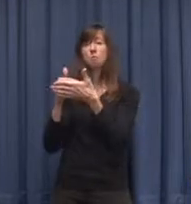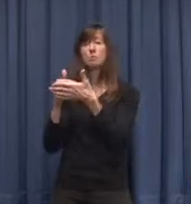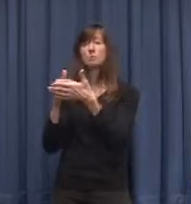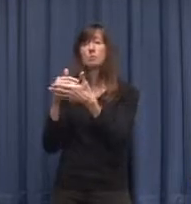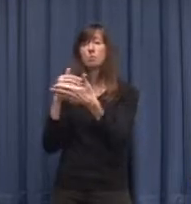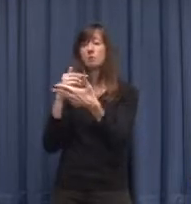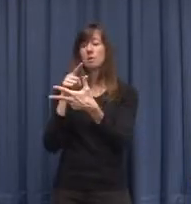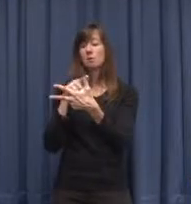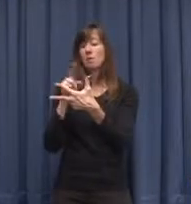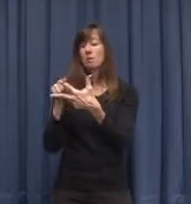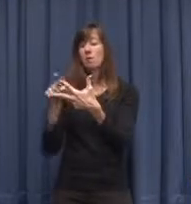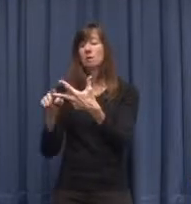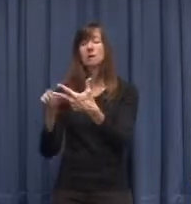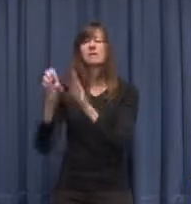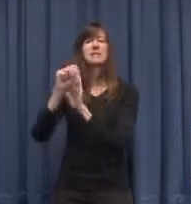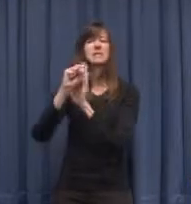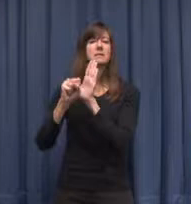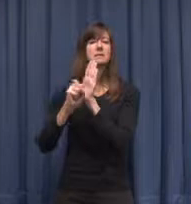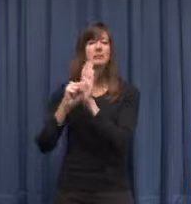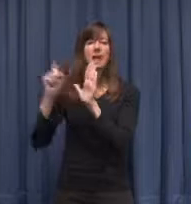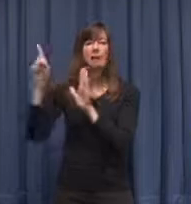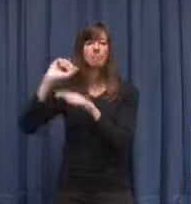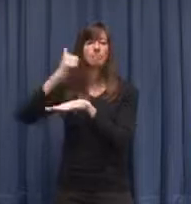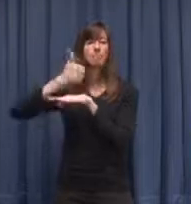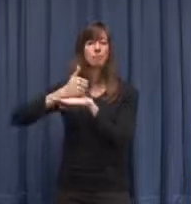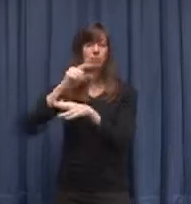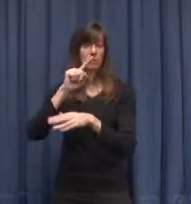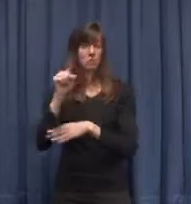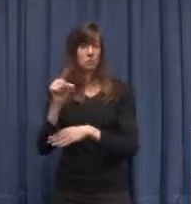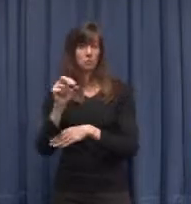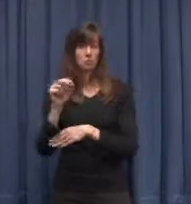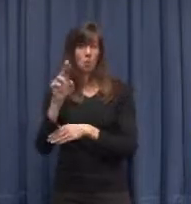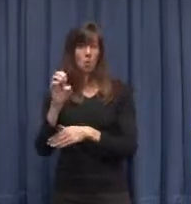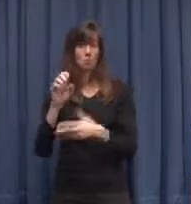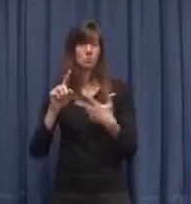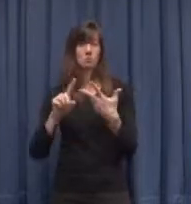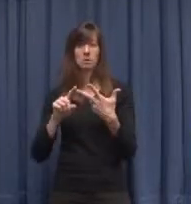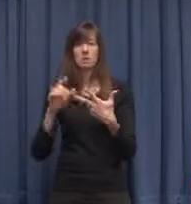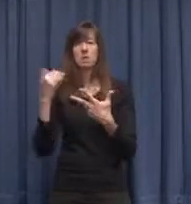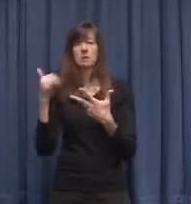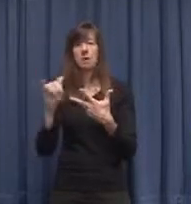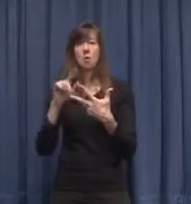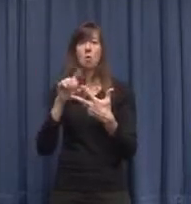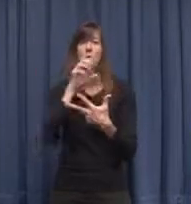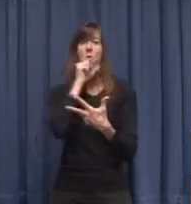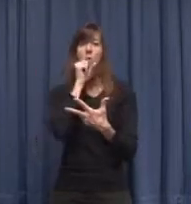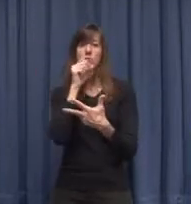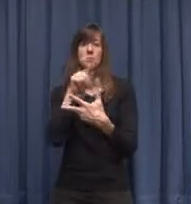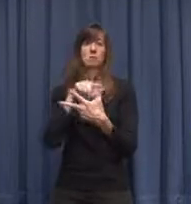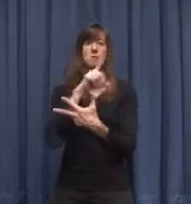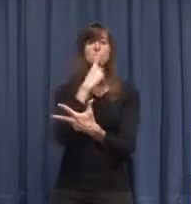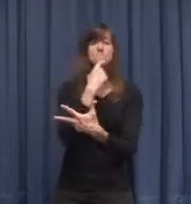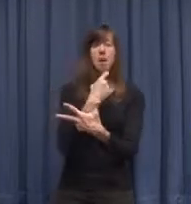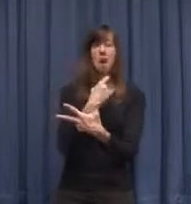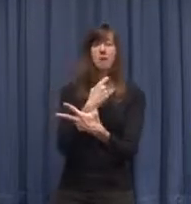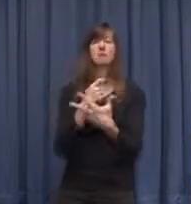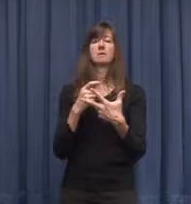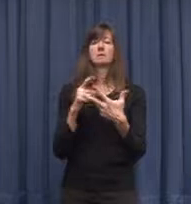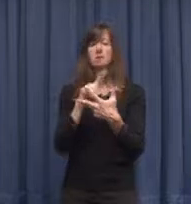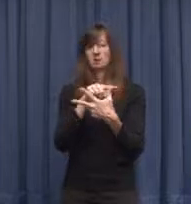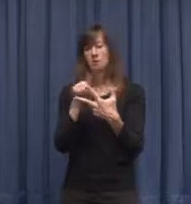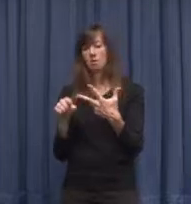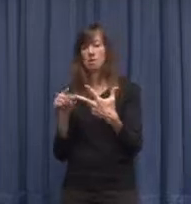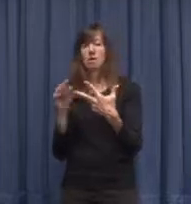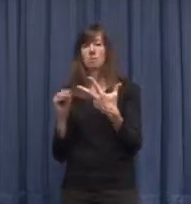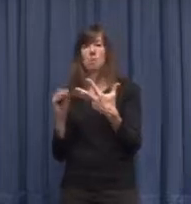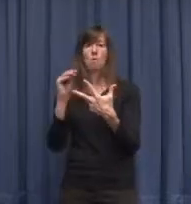criteria set largely tied to the same metrics that we talk about in my daily briefs, that would move us